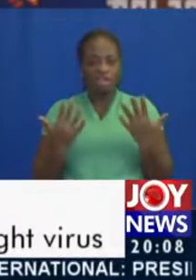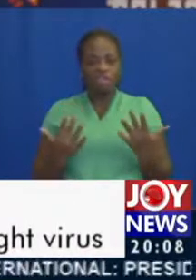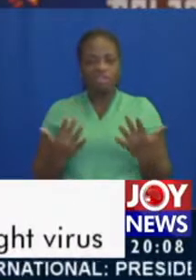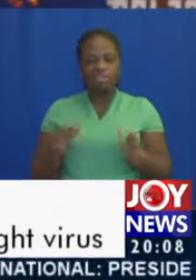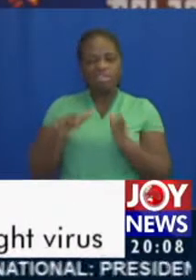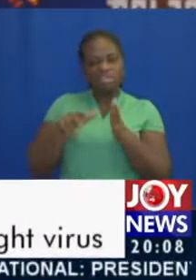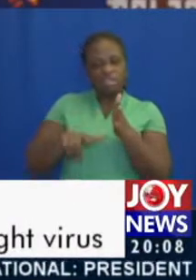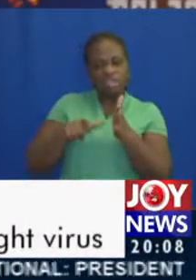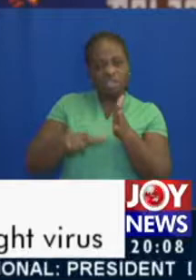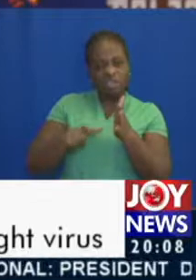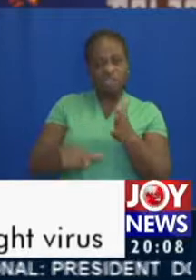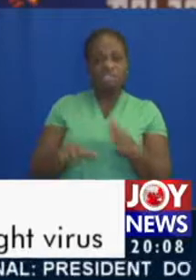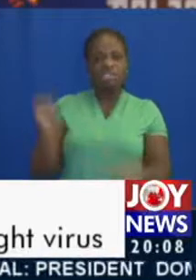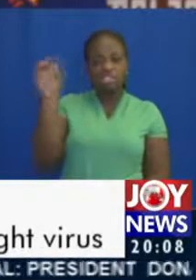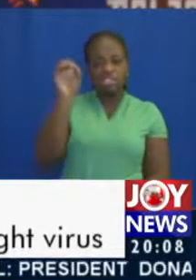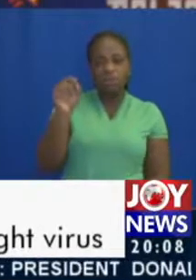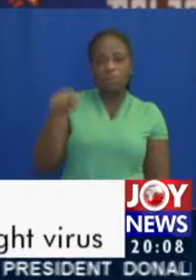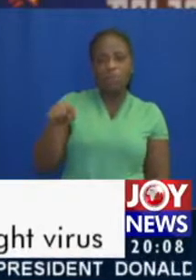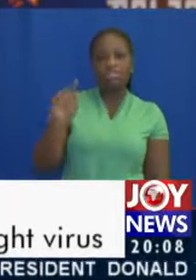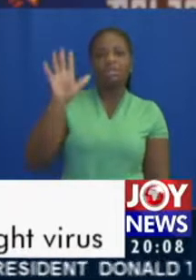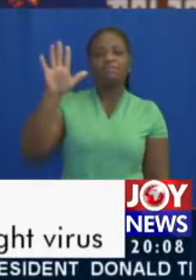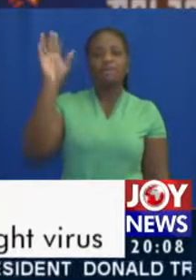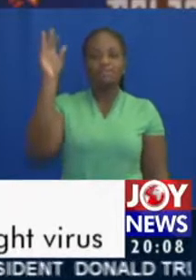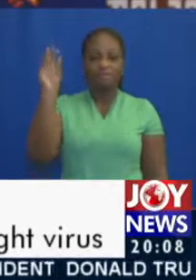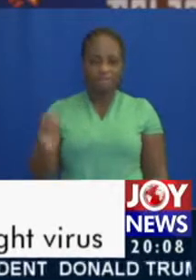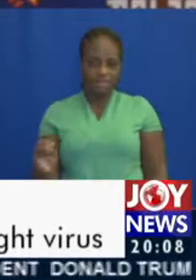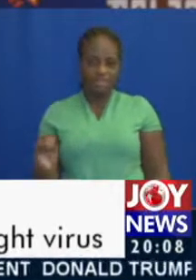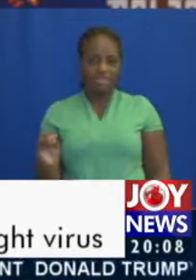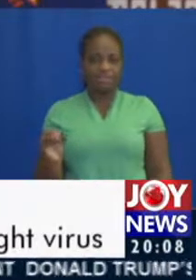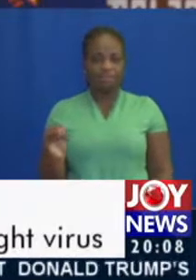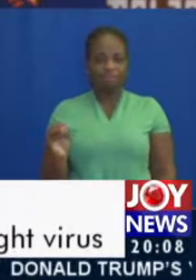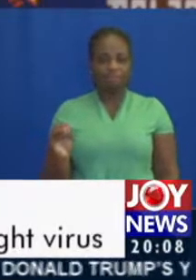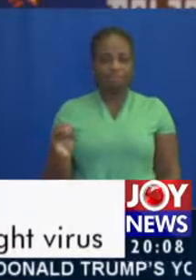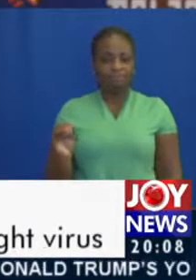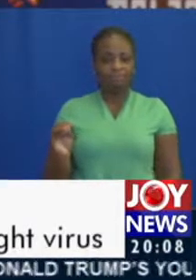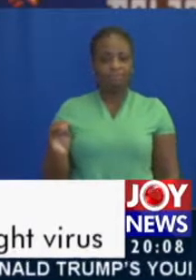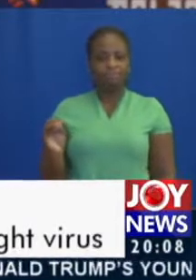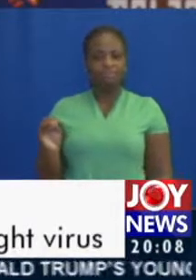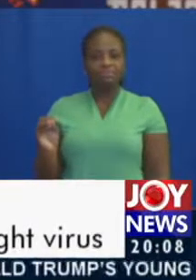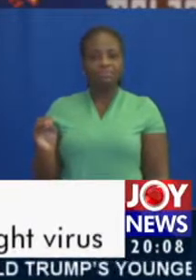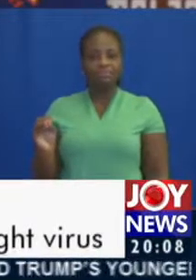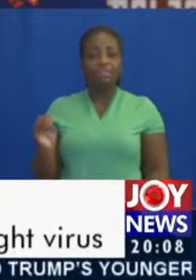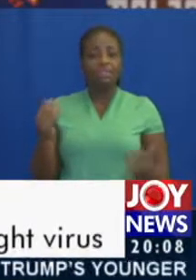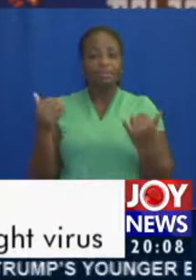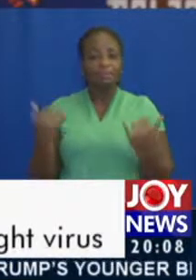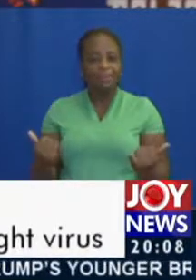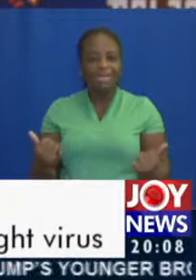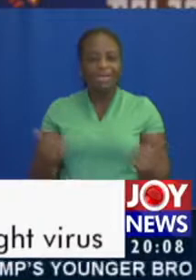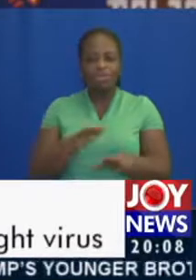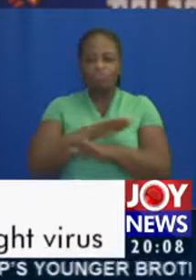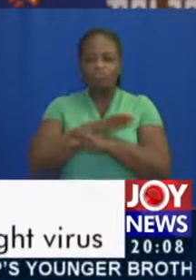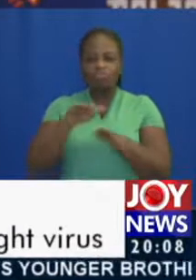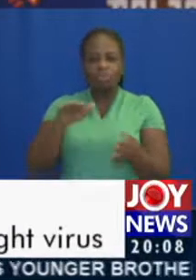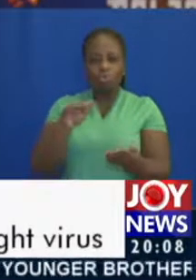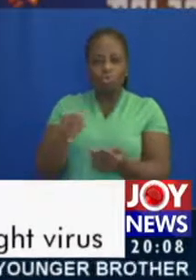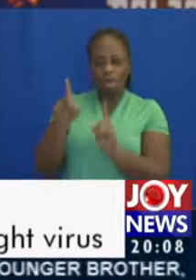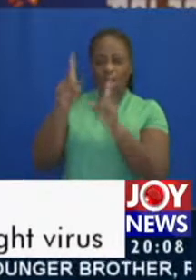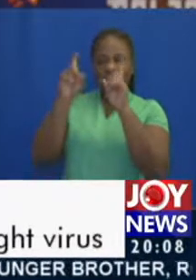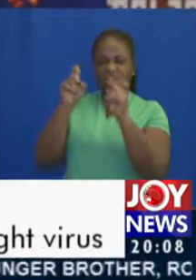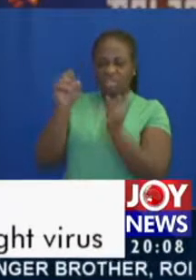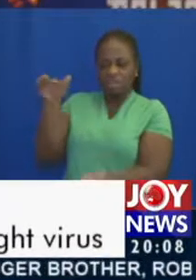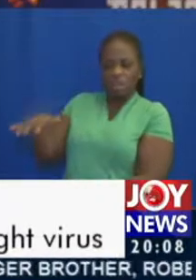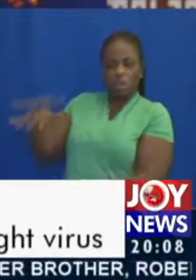at 0.5%. Happily, there are no backlogs of tests at any of our